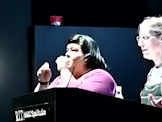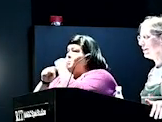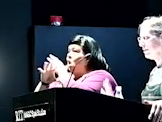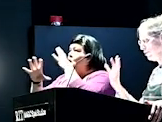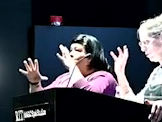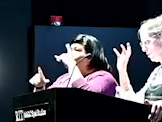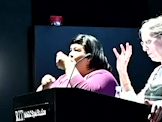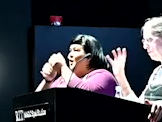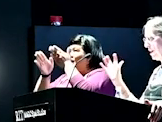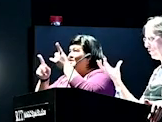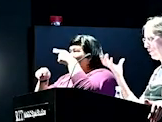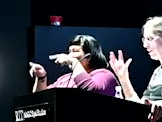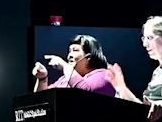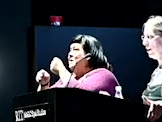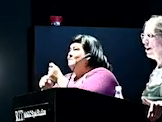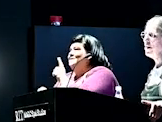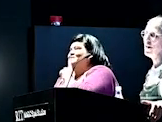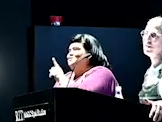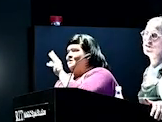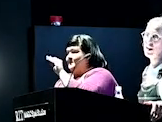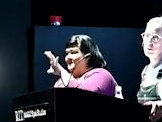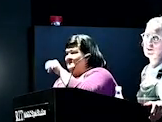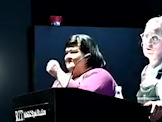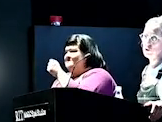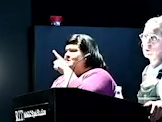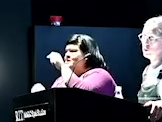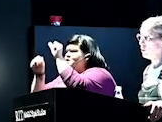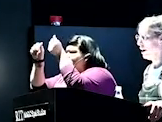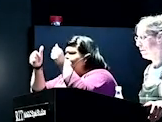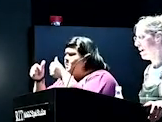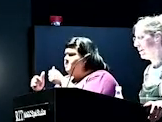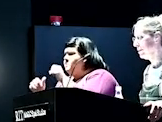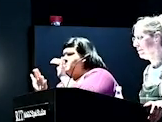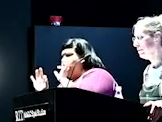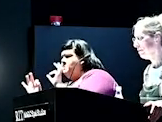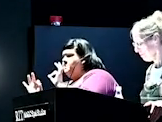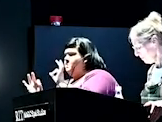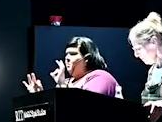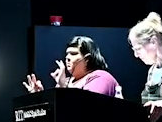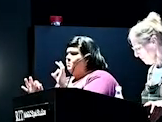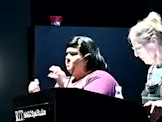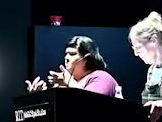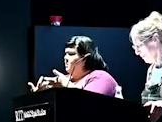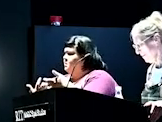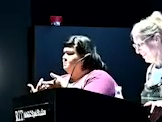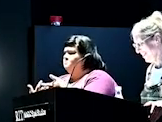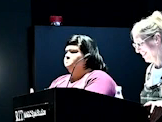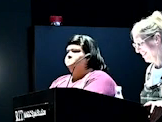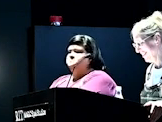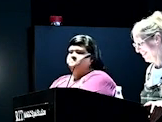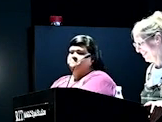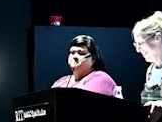at Macy's to make sure that the shapes and forms were on model.